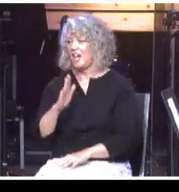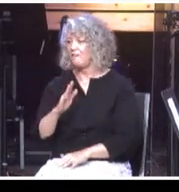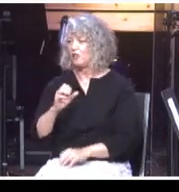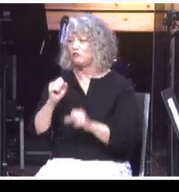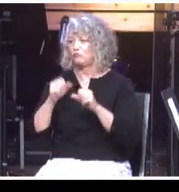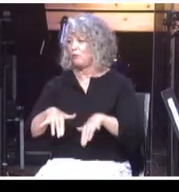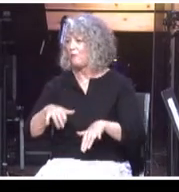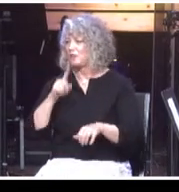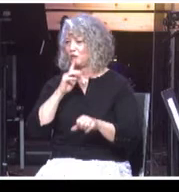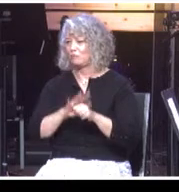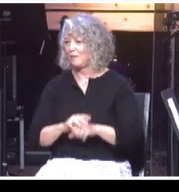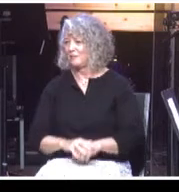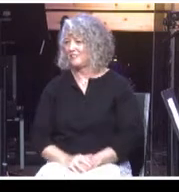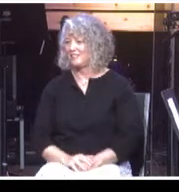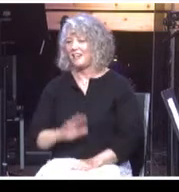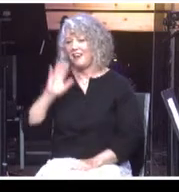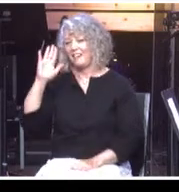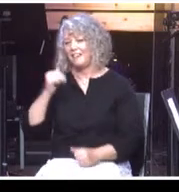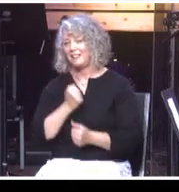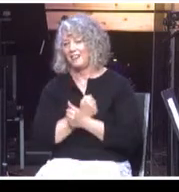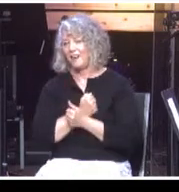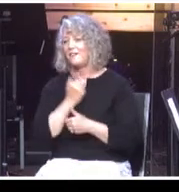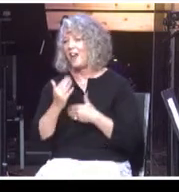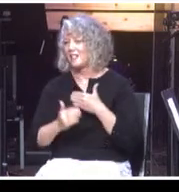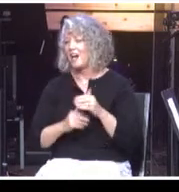kindness literally endures forever.